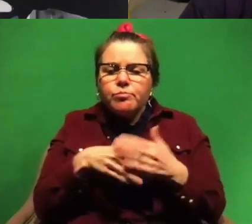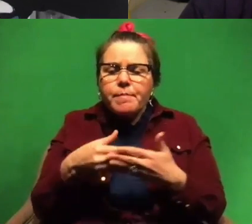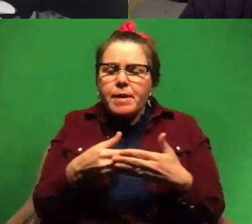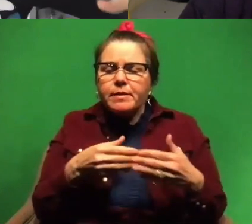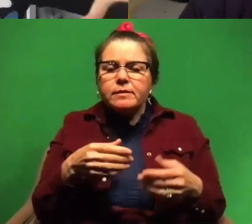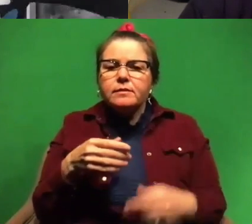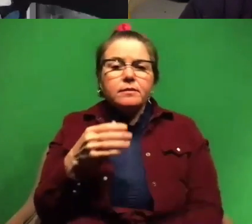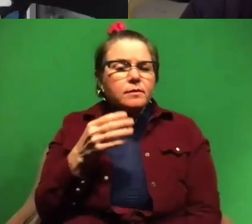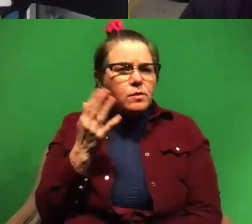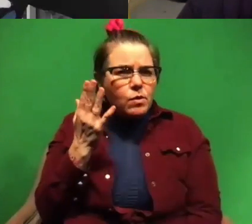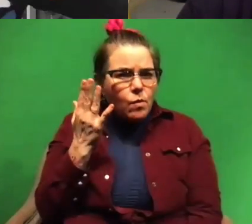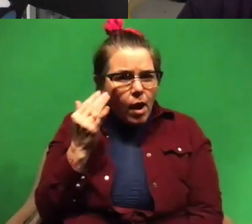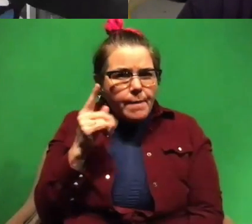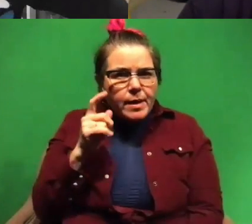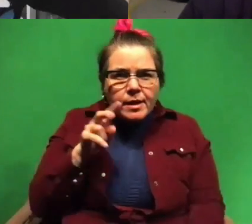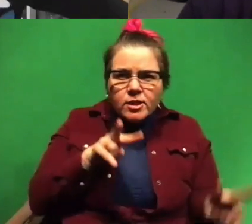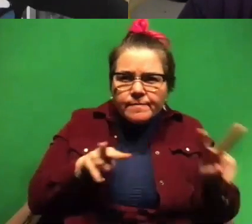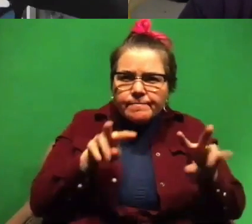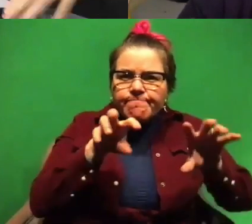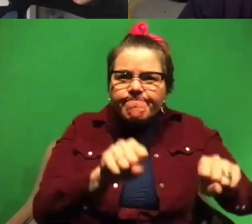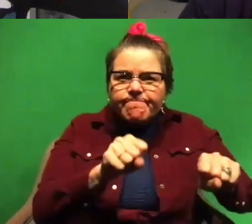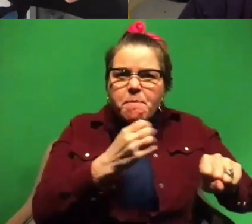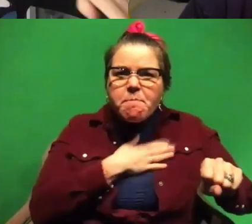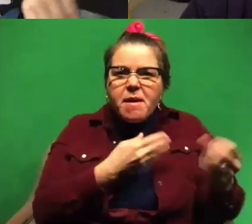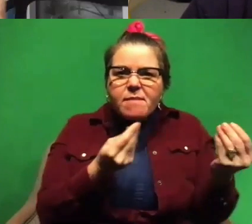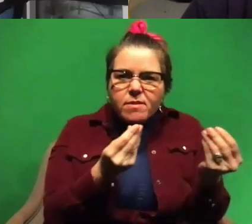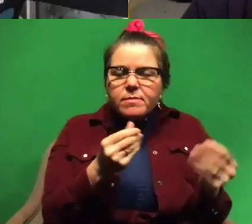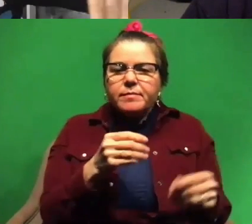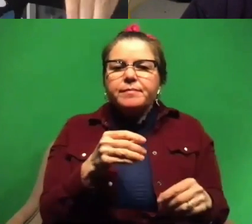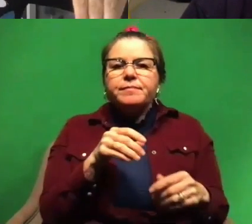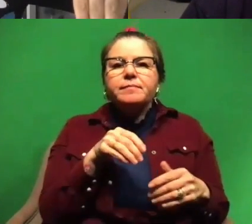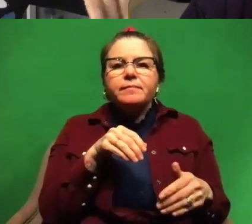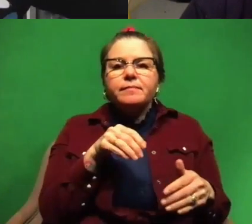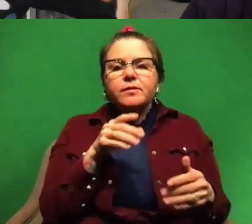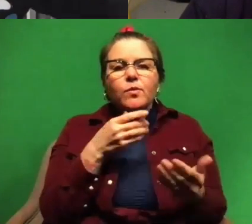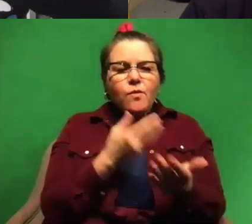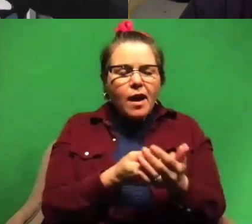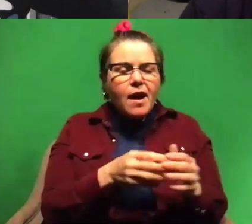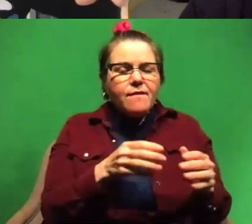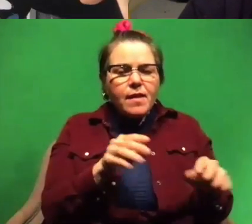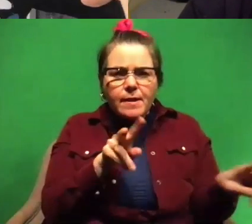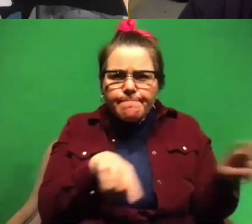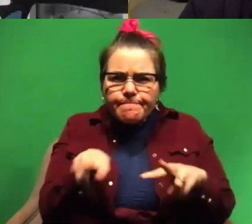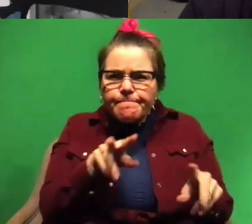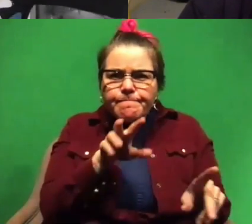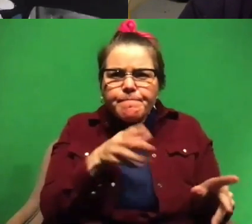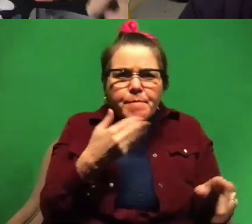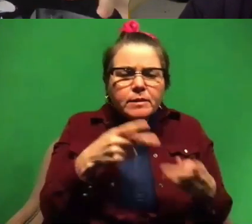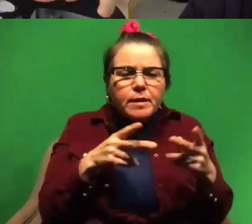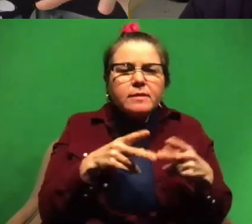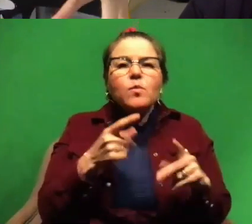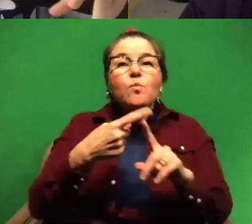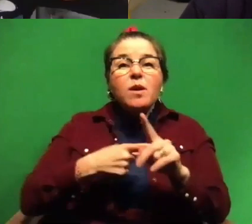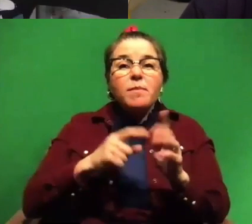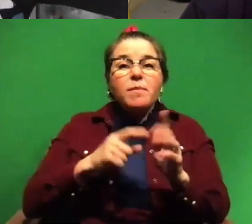because they're kind of like staking out a territory, like they're coming in and staking that out. And then the females arrive like 1 month